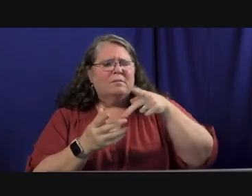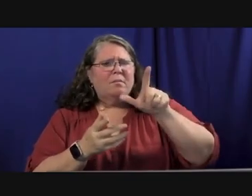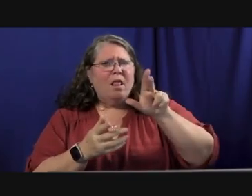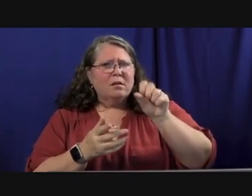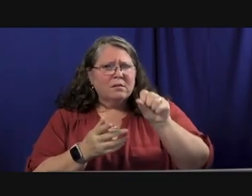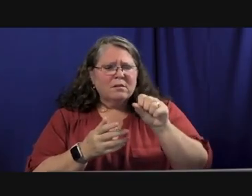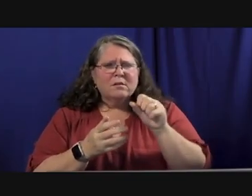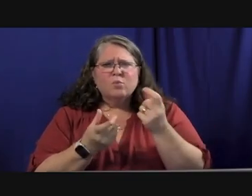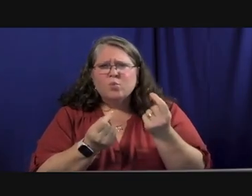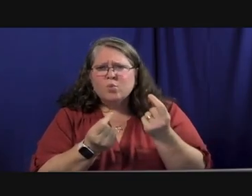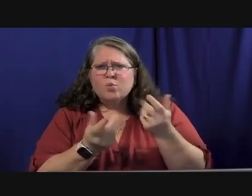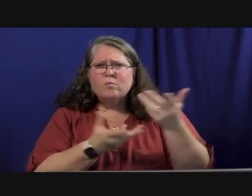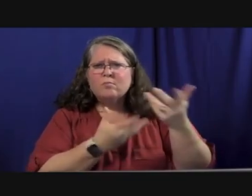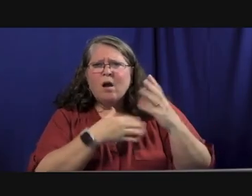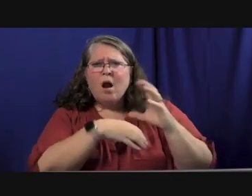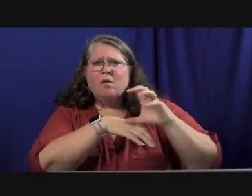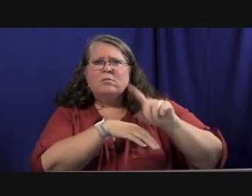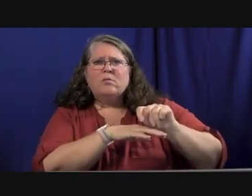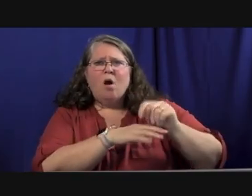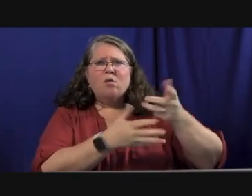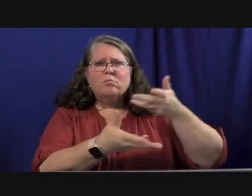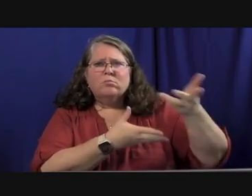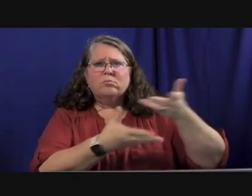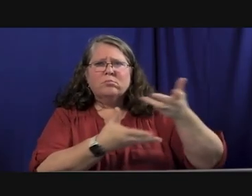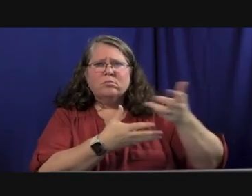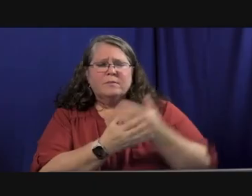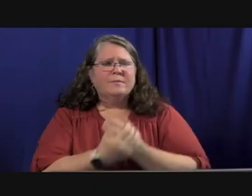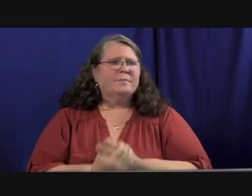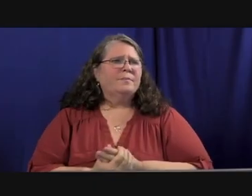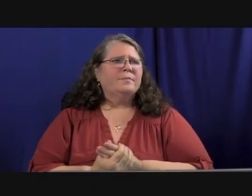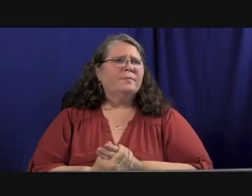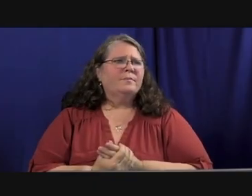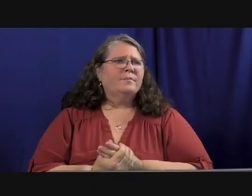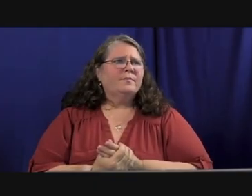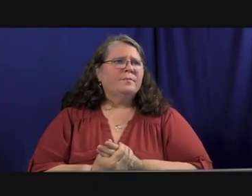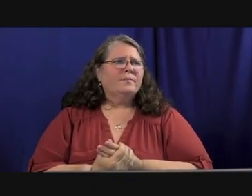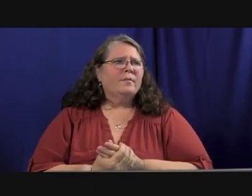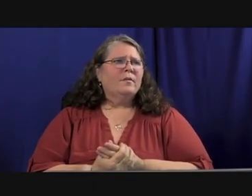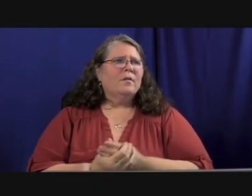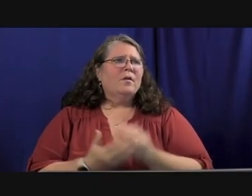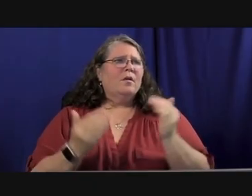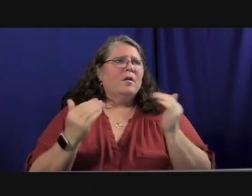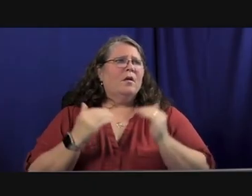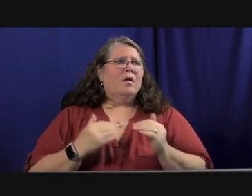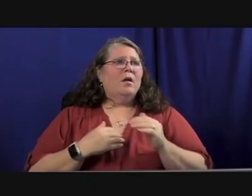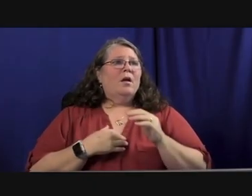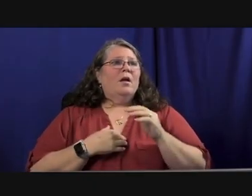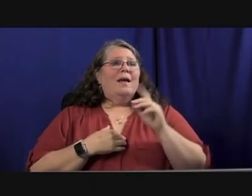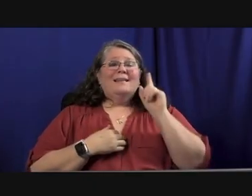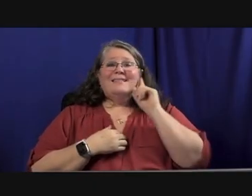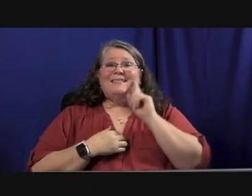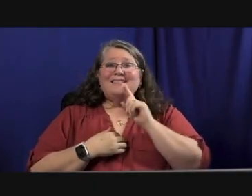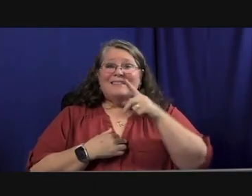evaluate this Deaf Plus individual and set up a consultation.